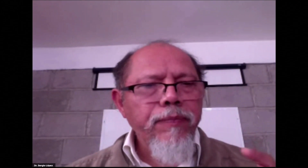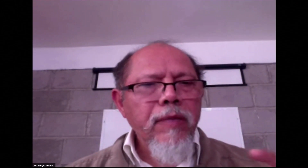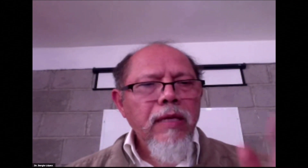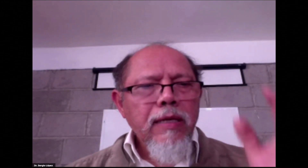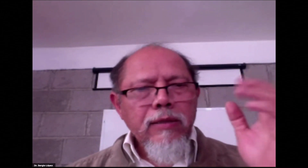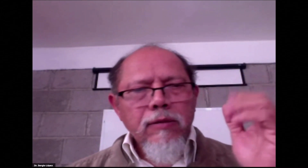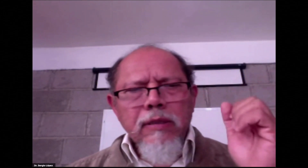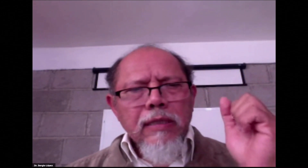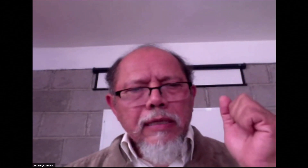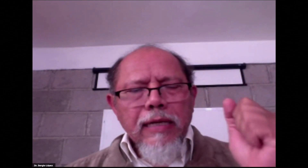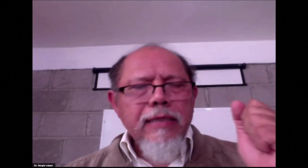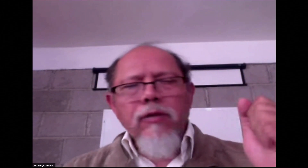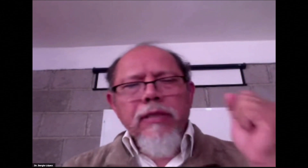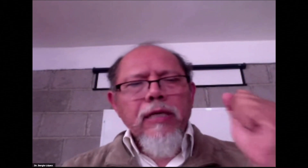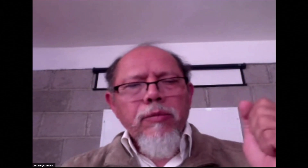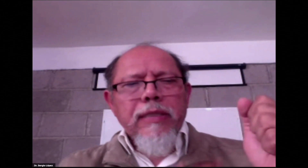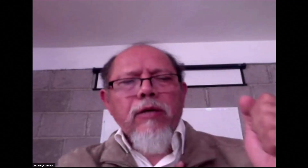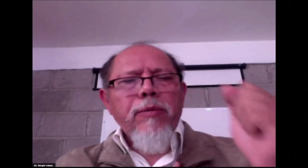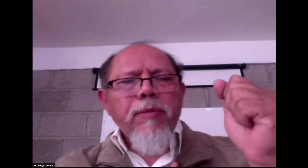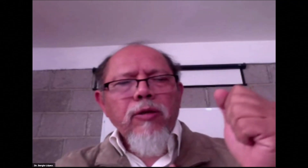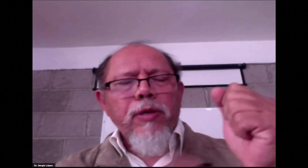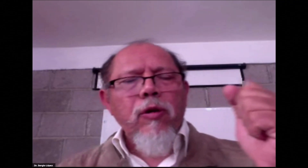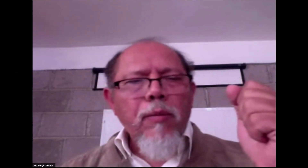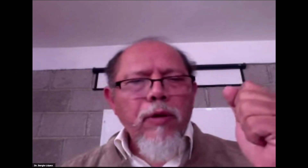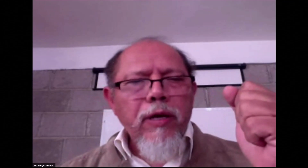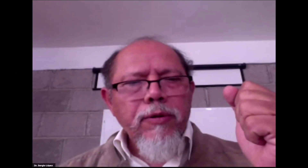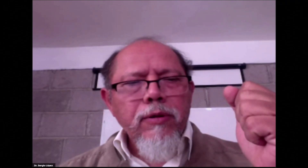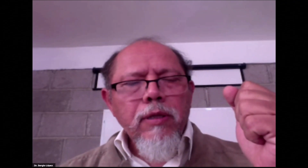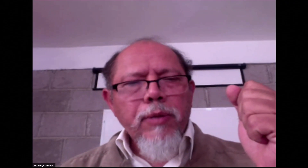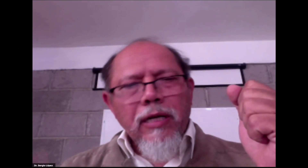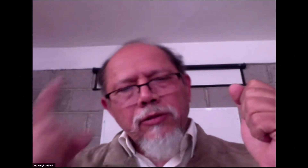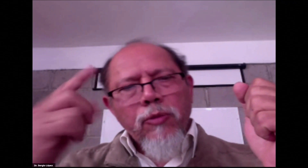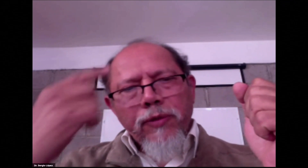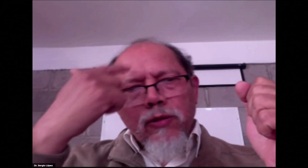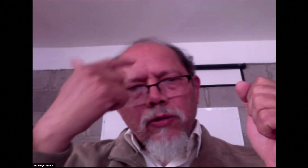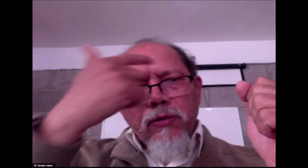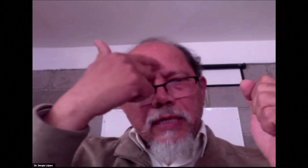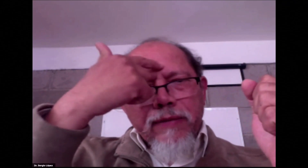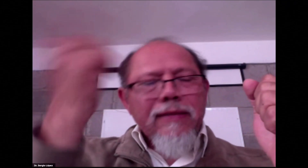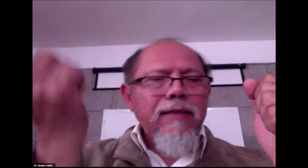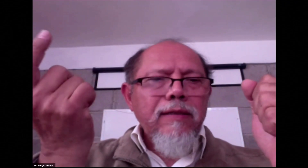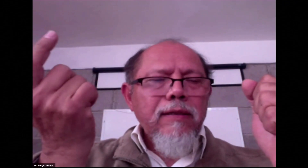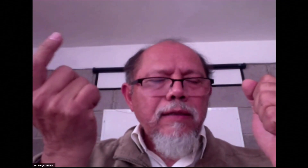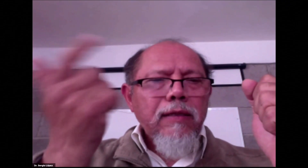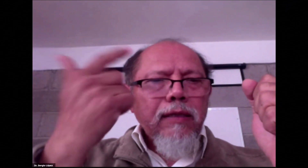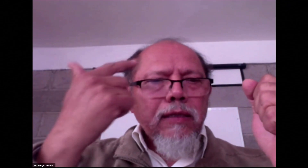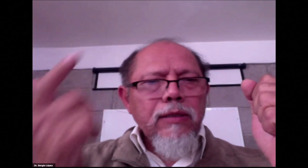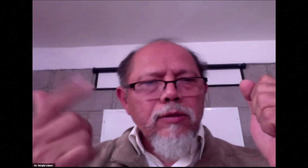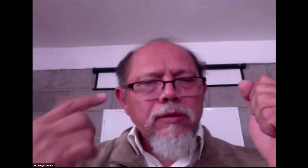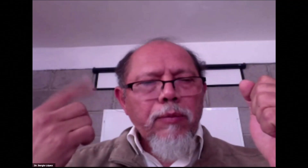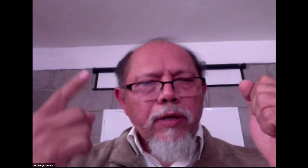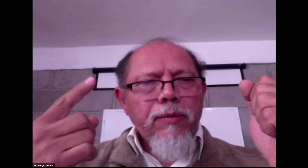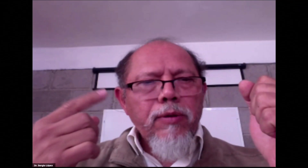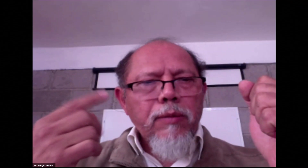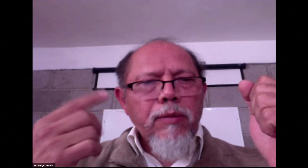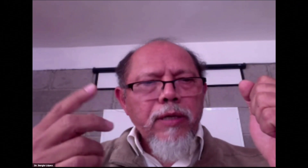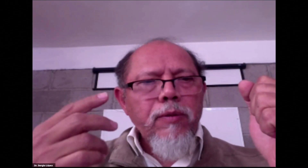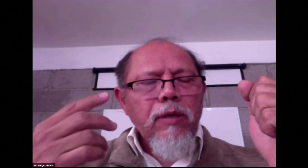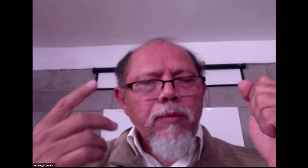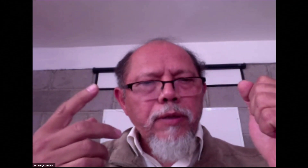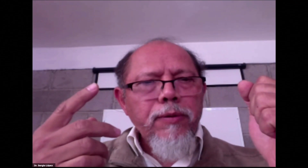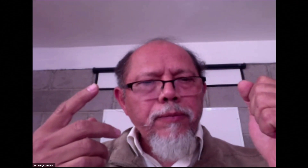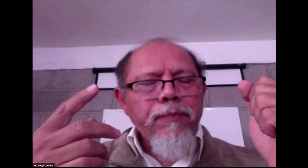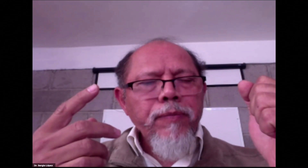their body condition in a different level. So here's where I have my hand, but I don't move it here. I'm just moving it with my